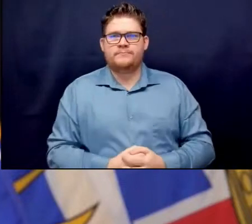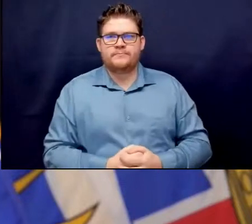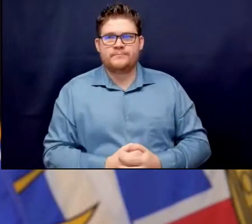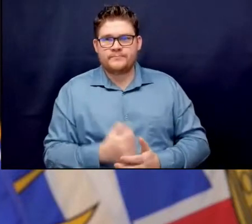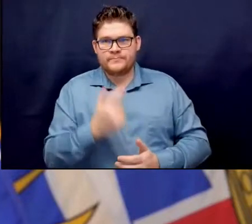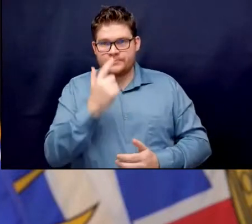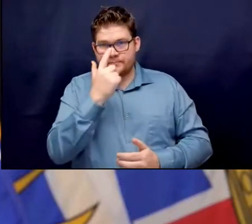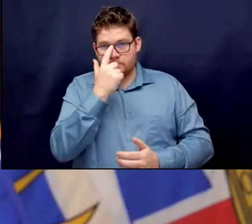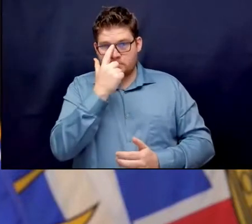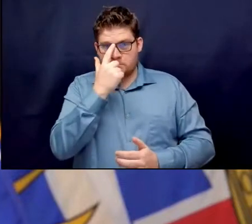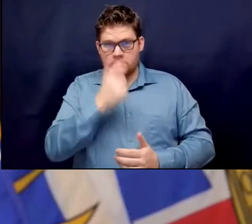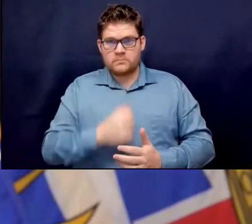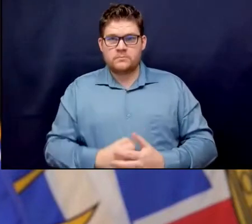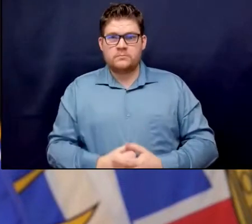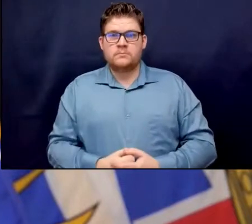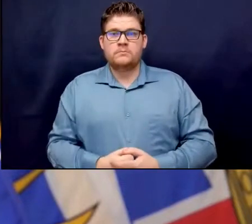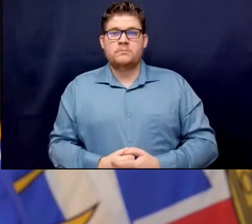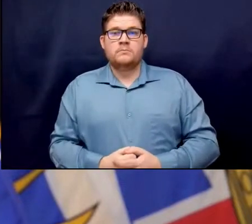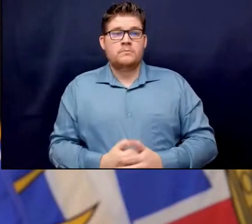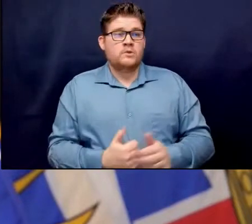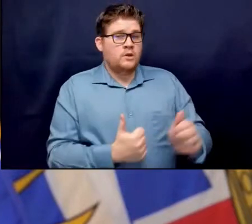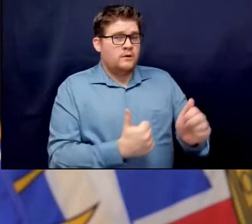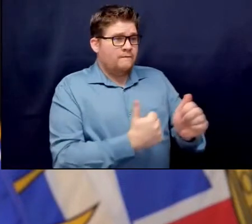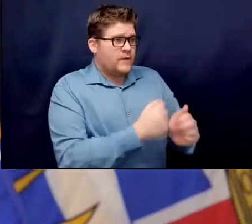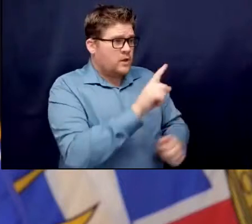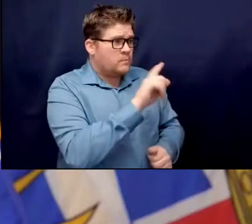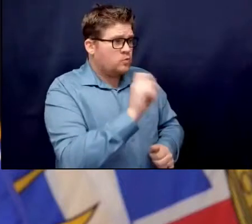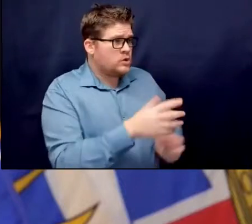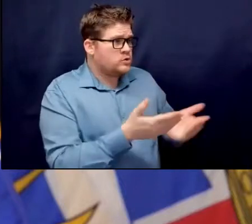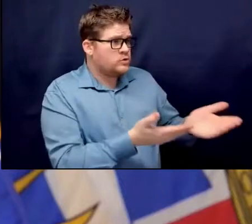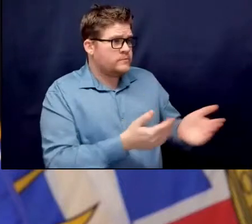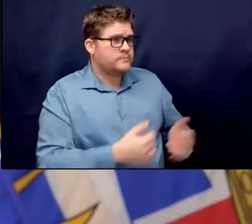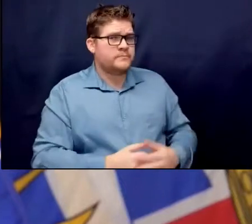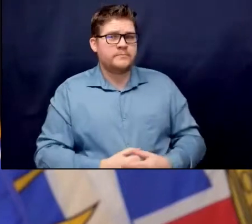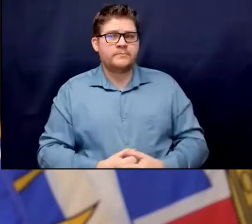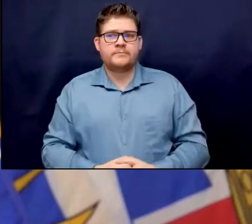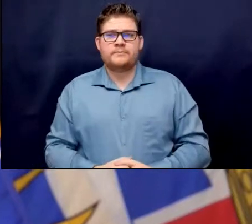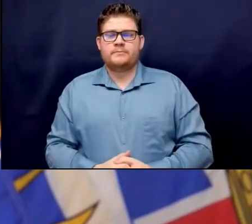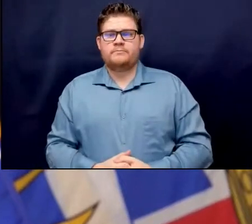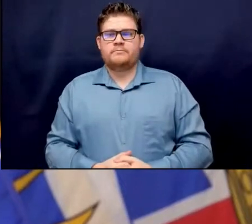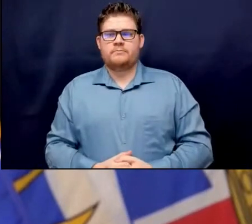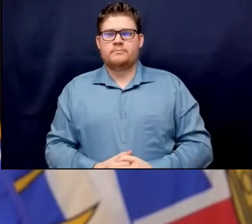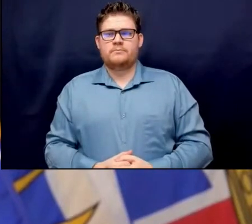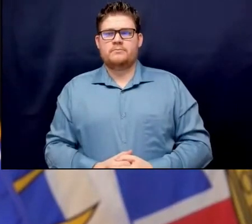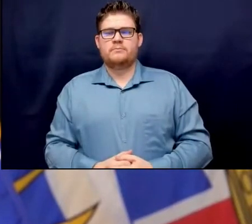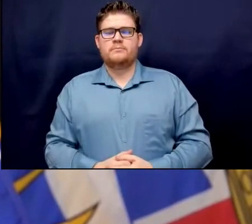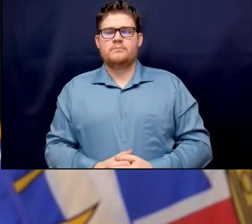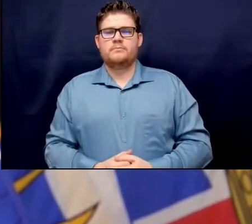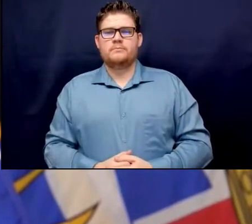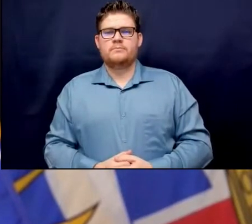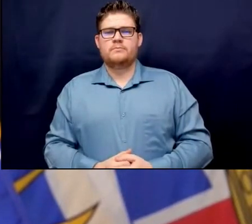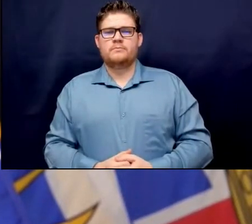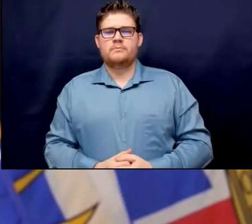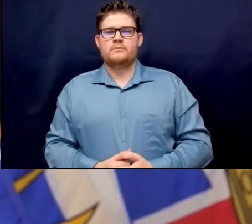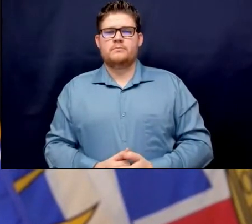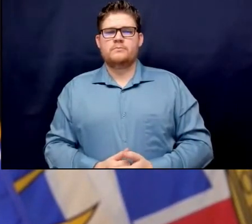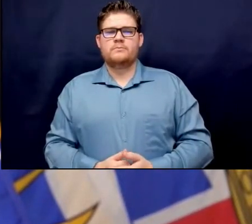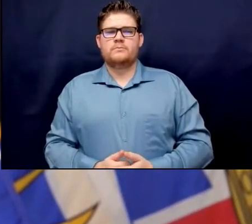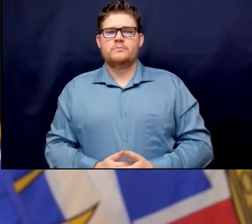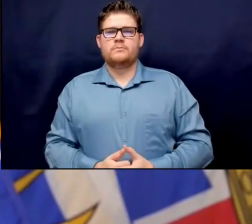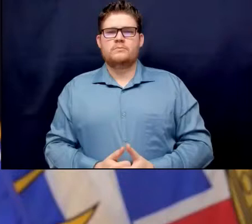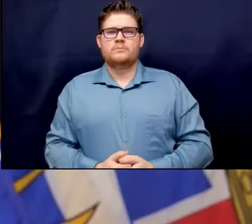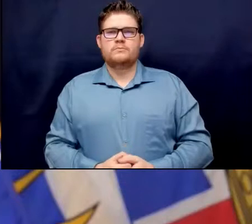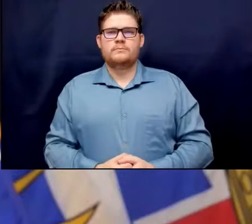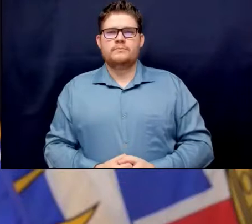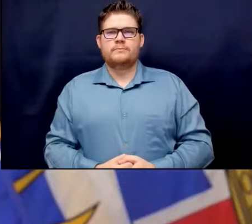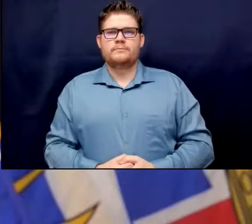follow-up? Yeah, with some of the data you presented here around severity, we are seeing in some